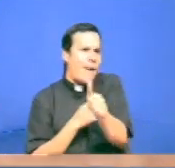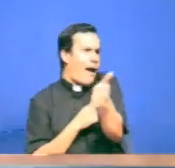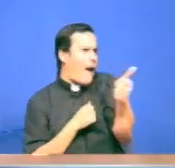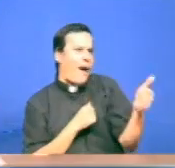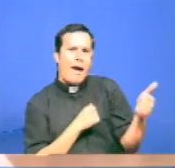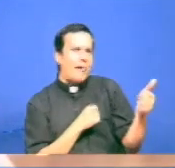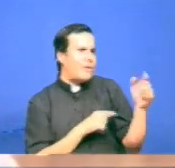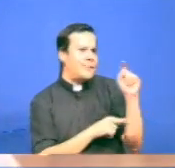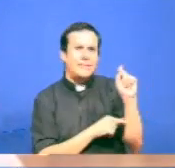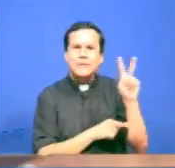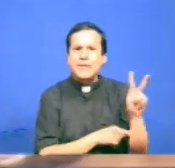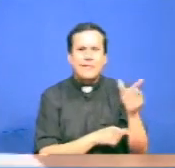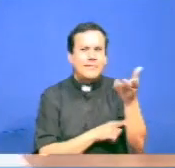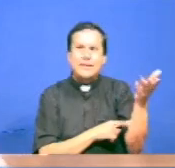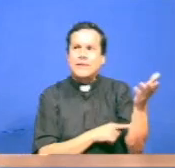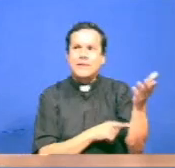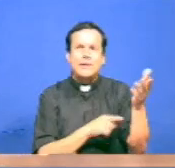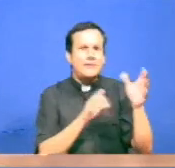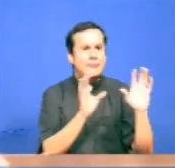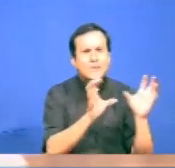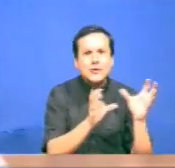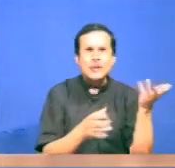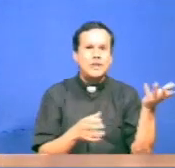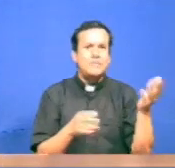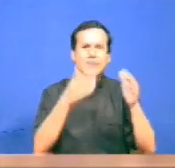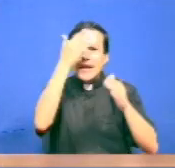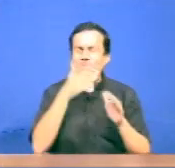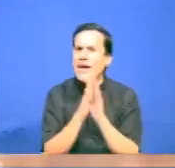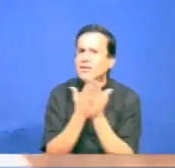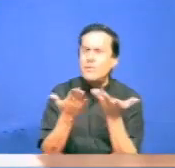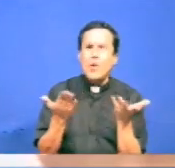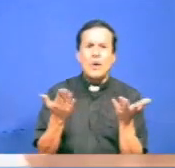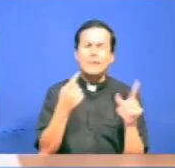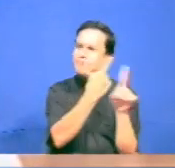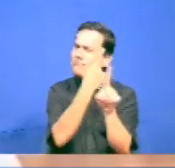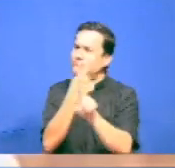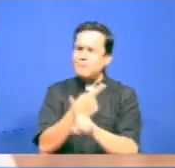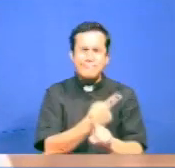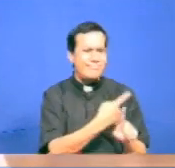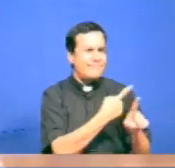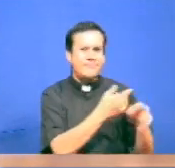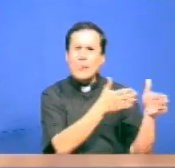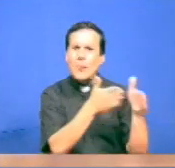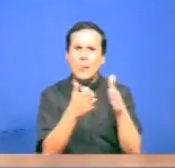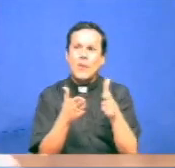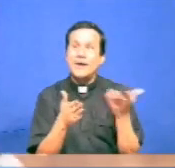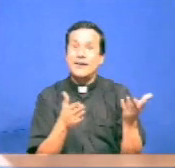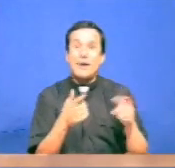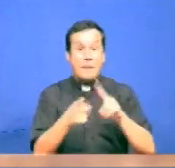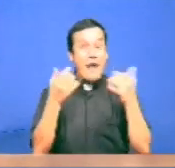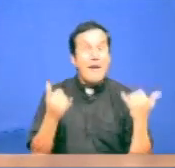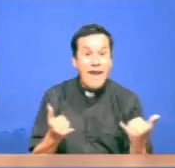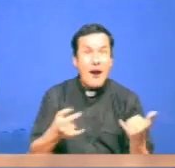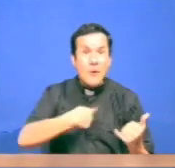Ukweli TV, streaming, Facebook, and other ones. We are here to say